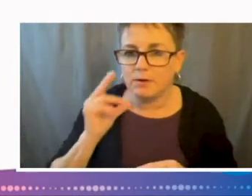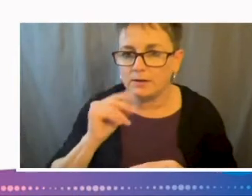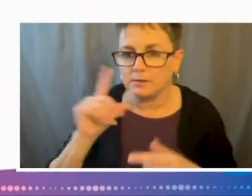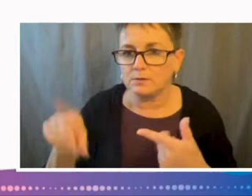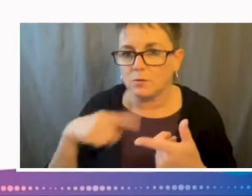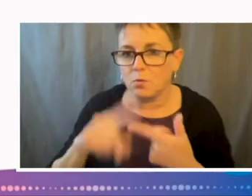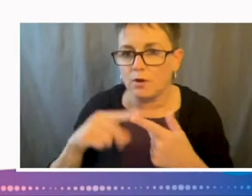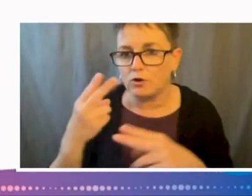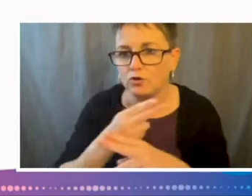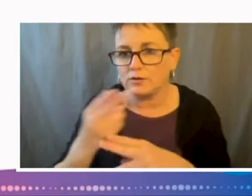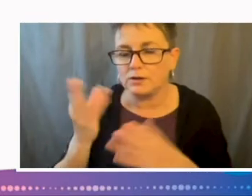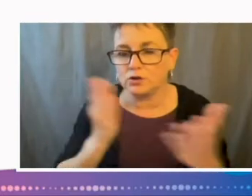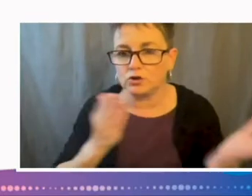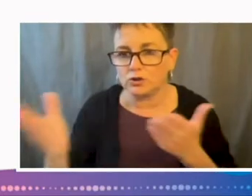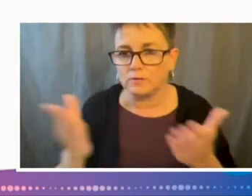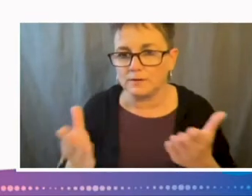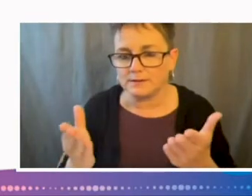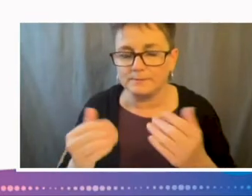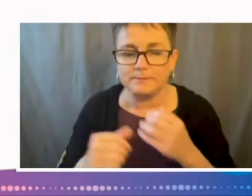Transit customers and communities.